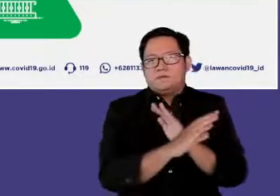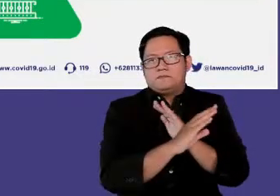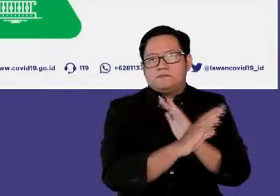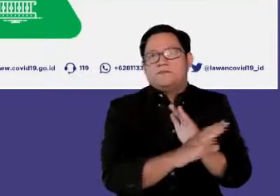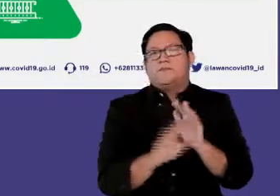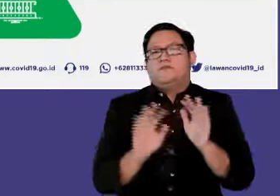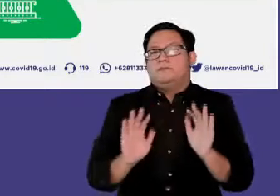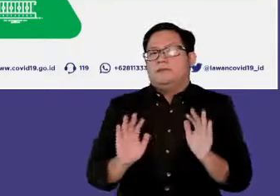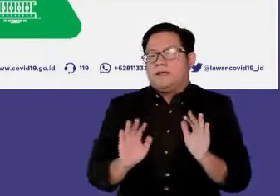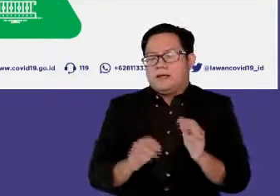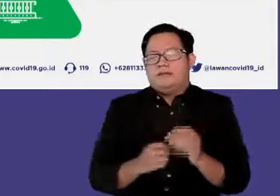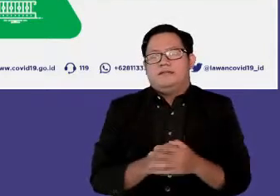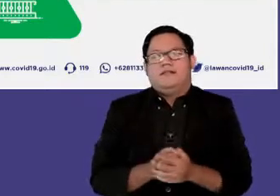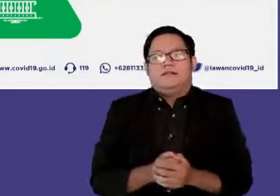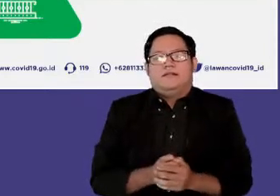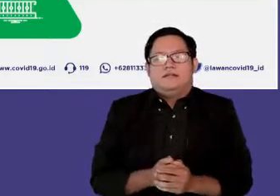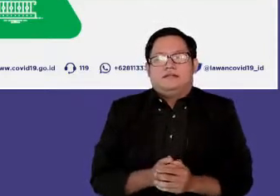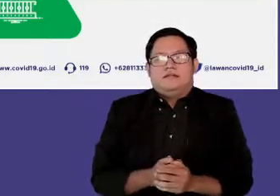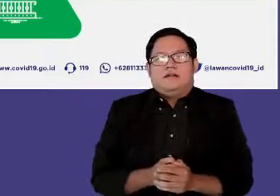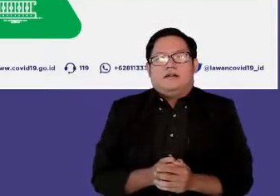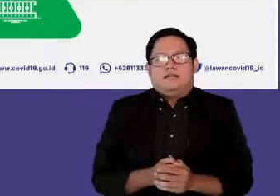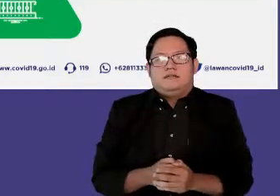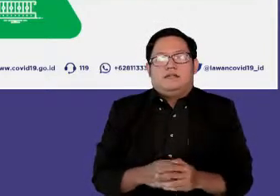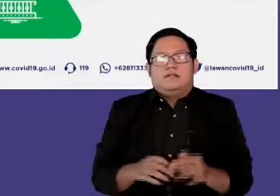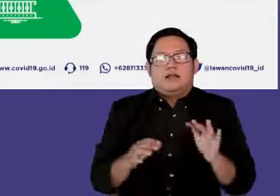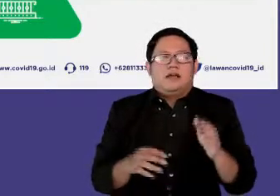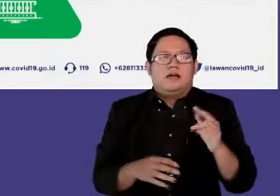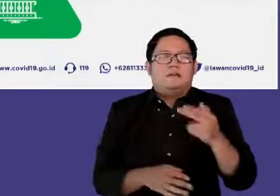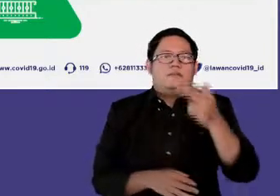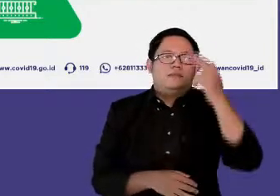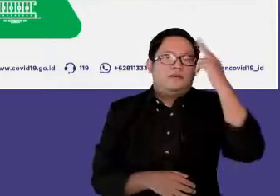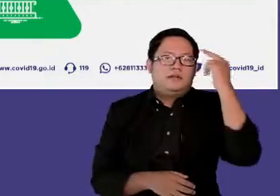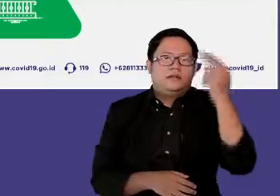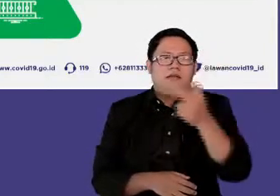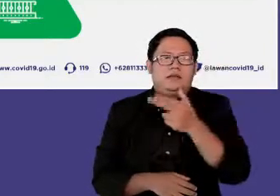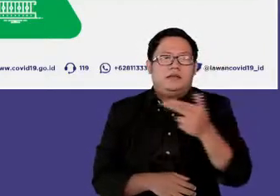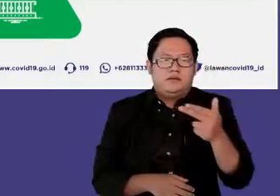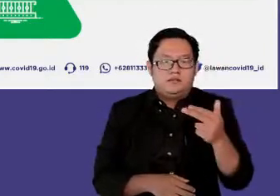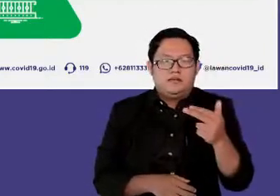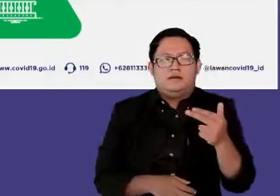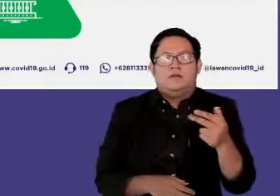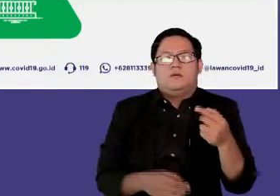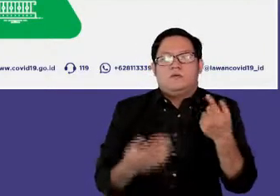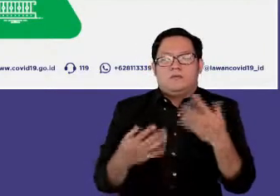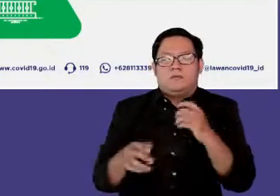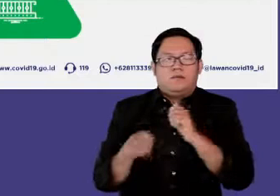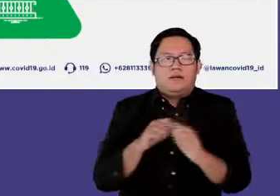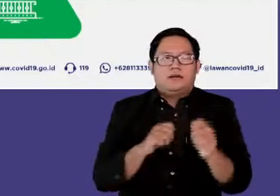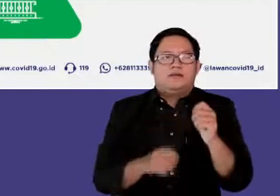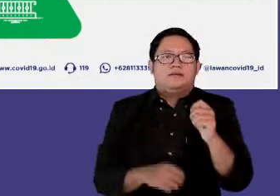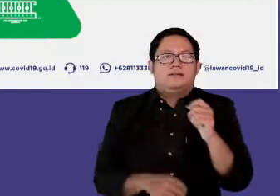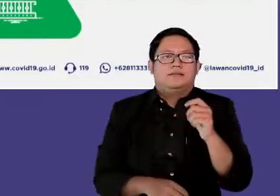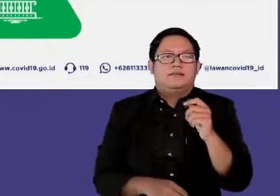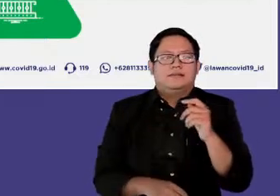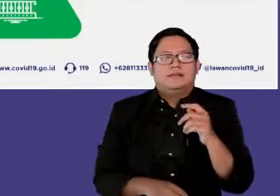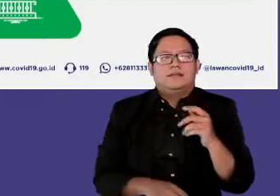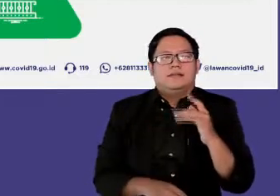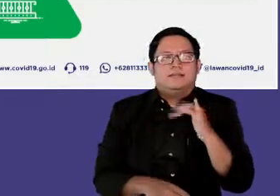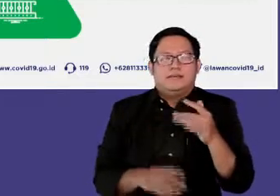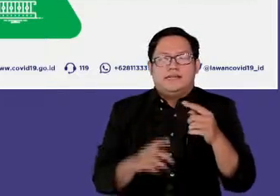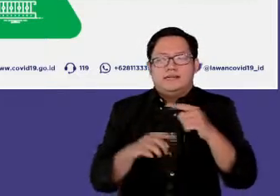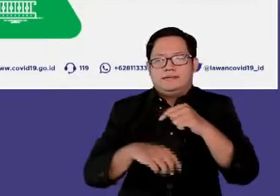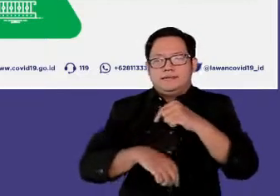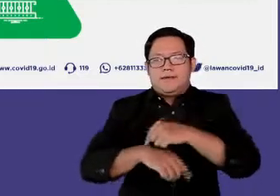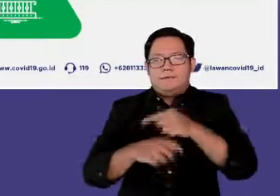in controlling COVID-19, the Indonesian government has compiled a roadmap, which is an